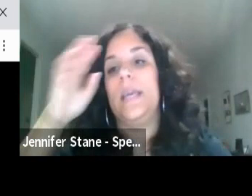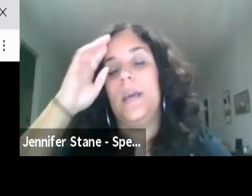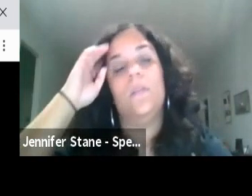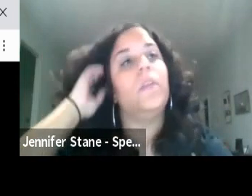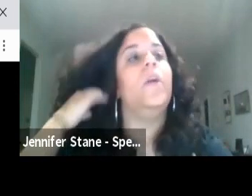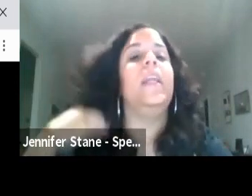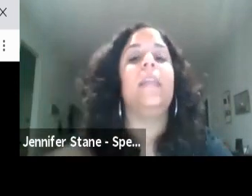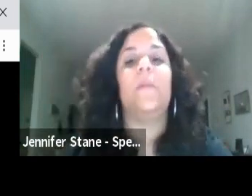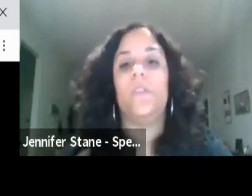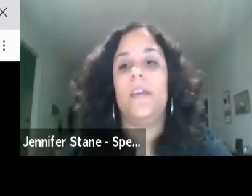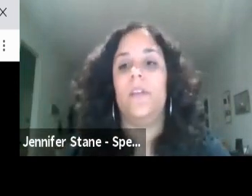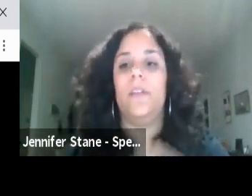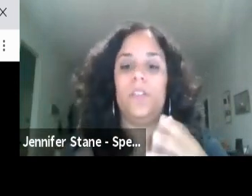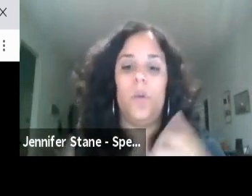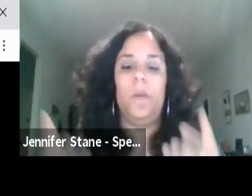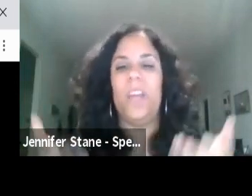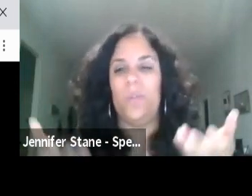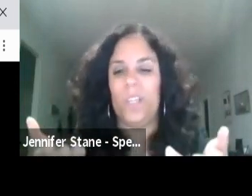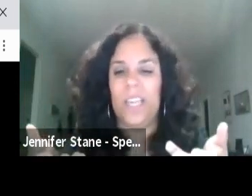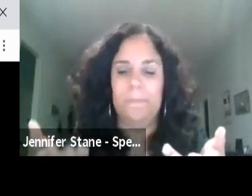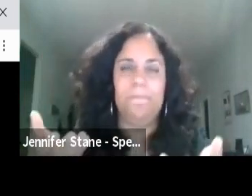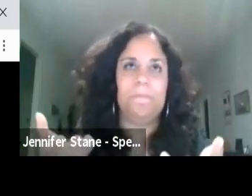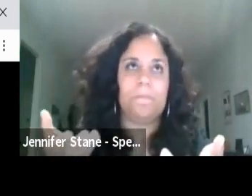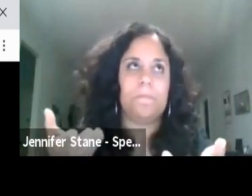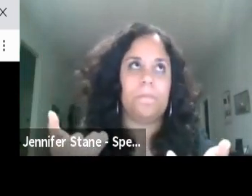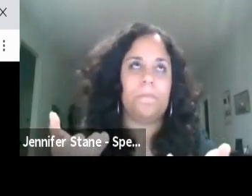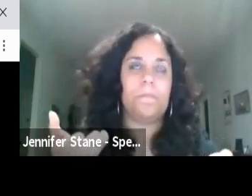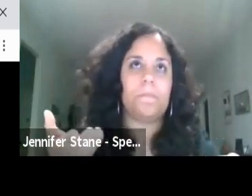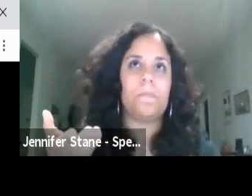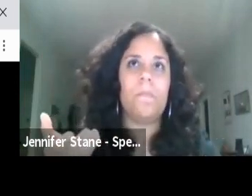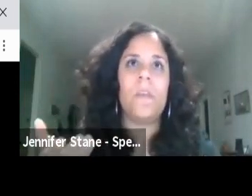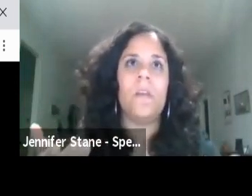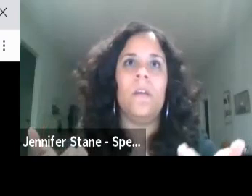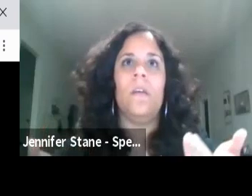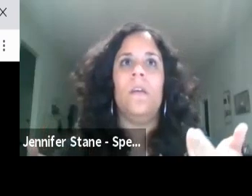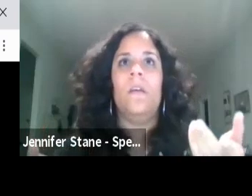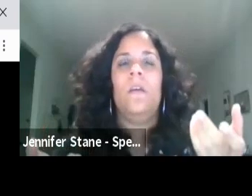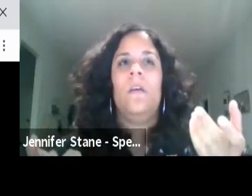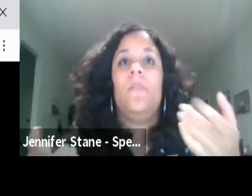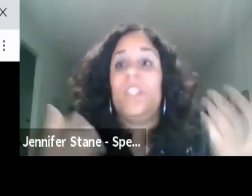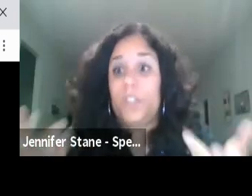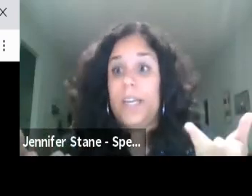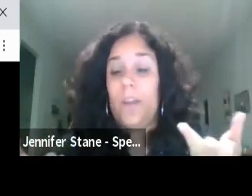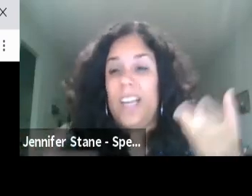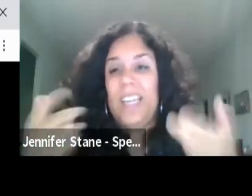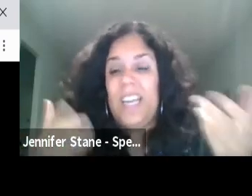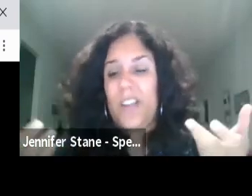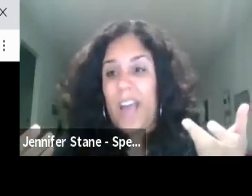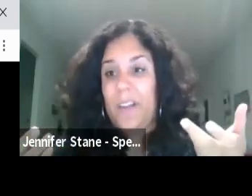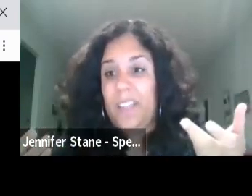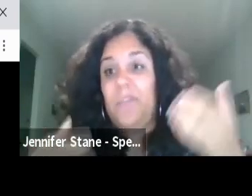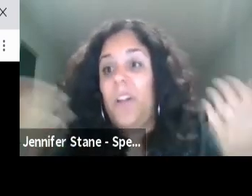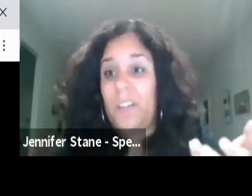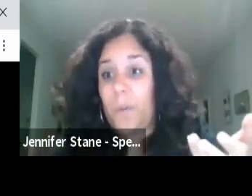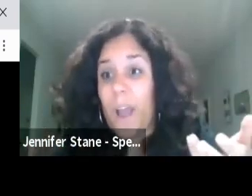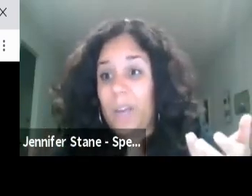we can get, you know, anytime you think of it, people get really frustrated, right? It's like any other